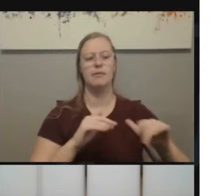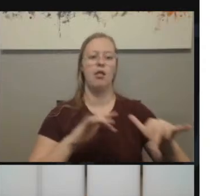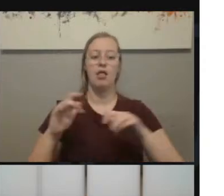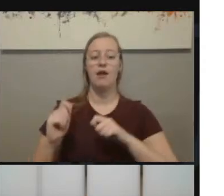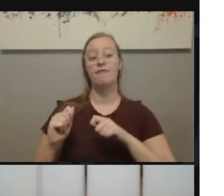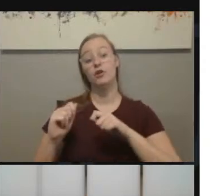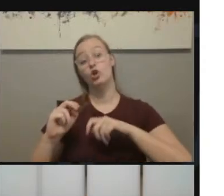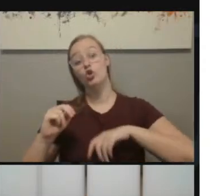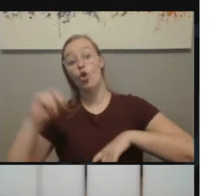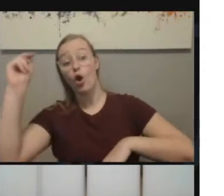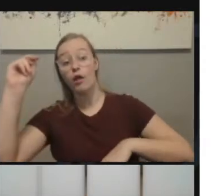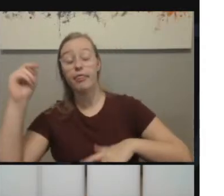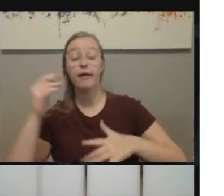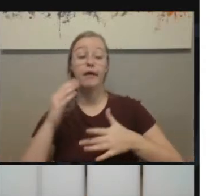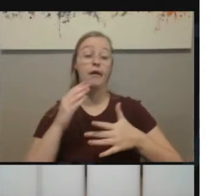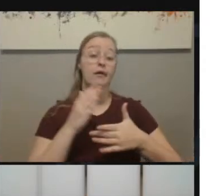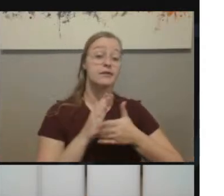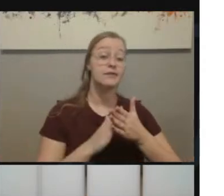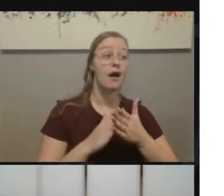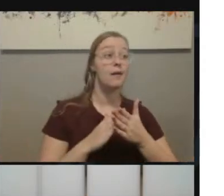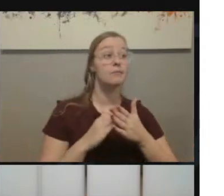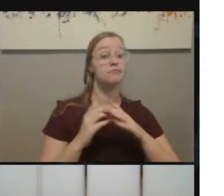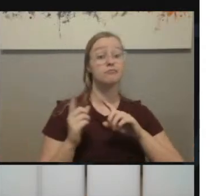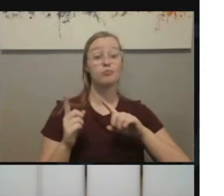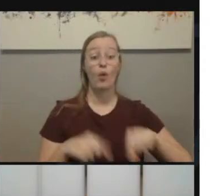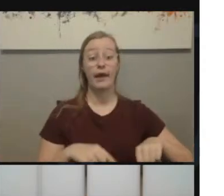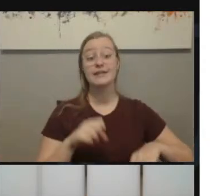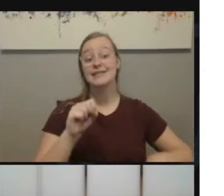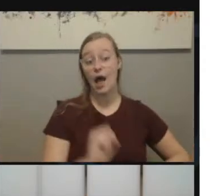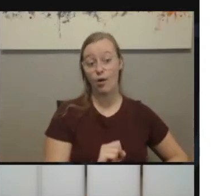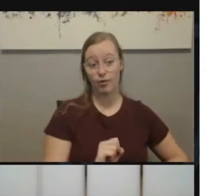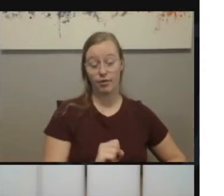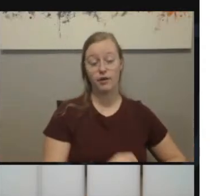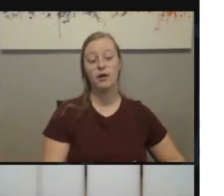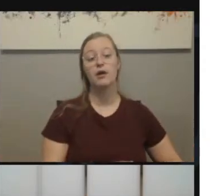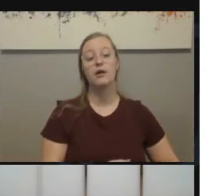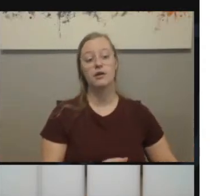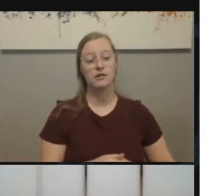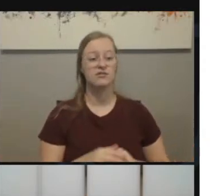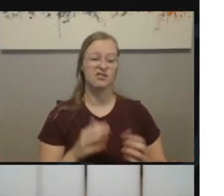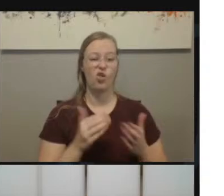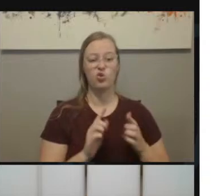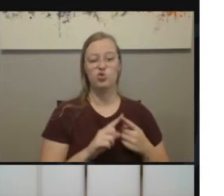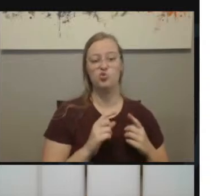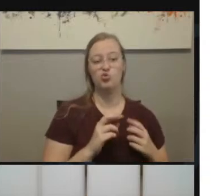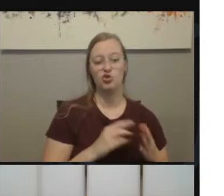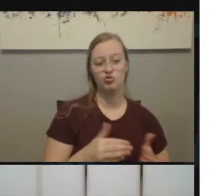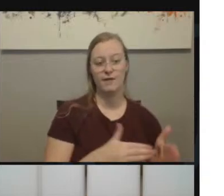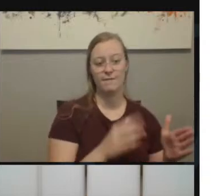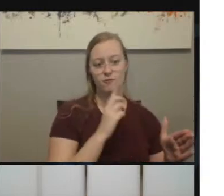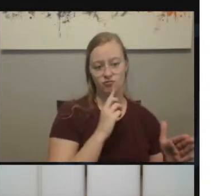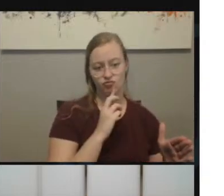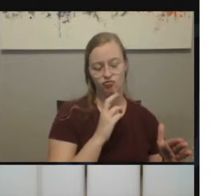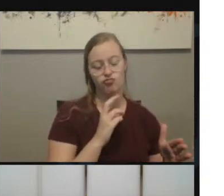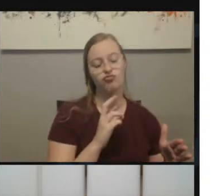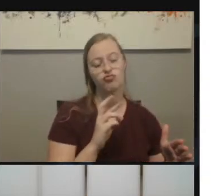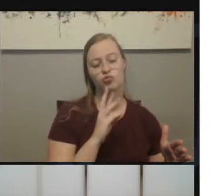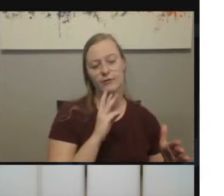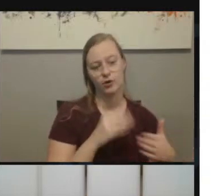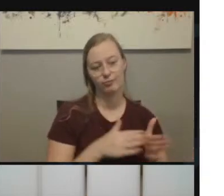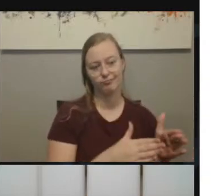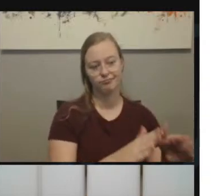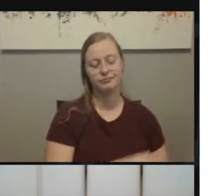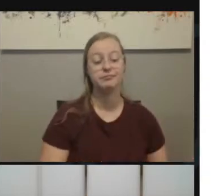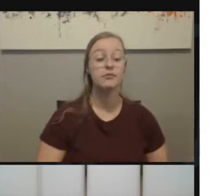north, some departures that were sent south down the river. And so